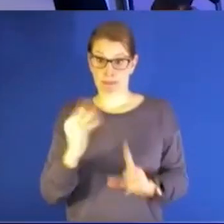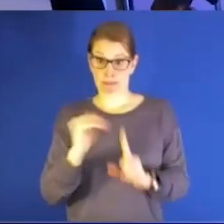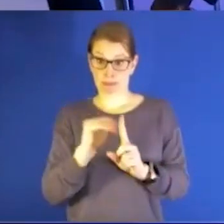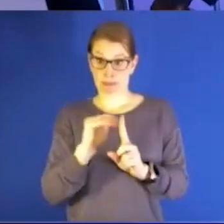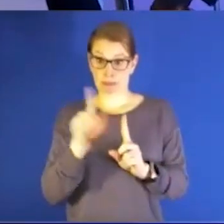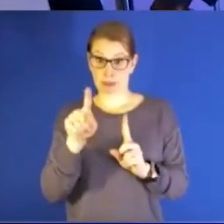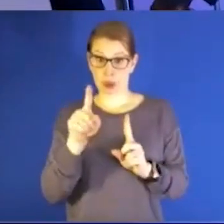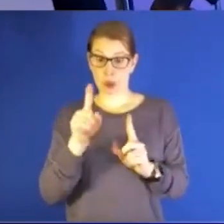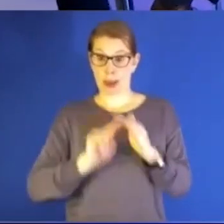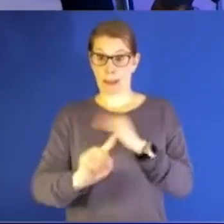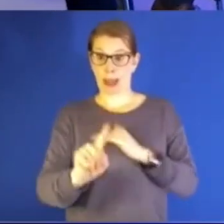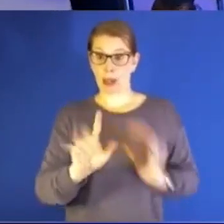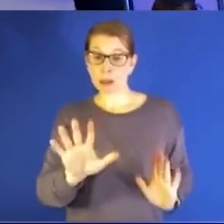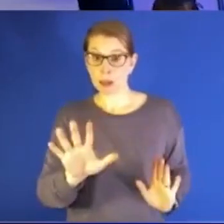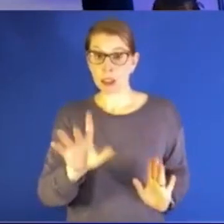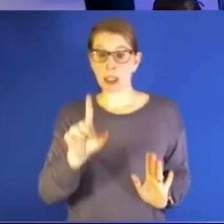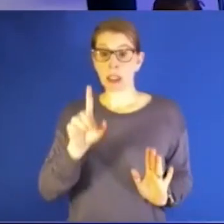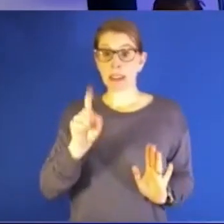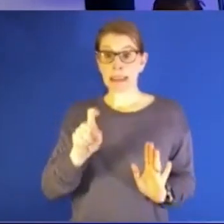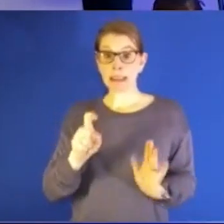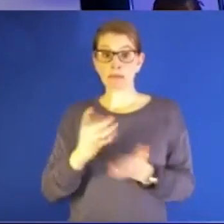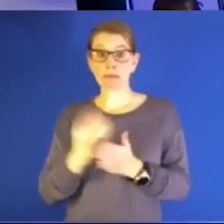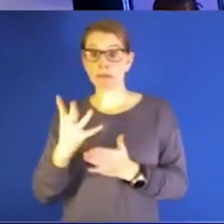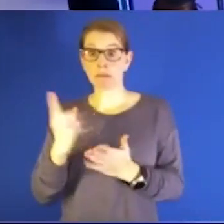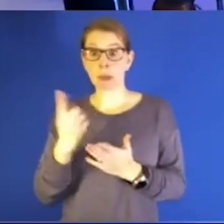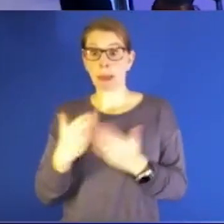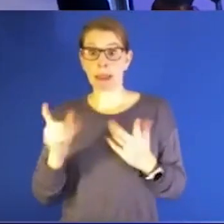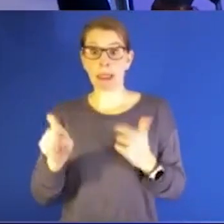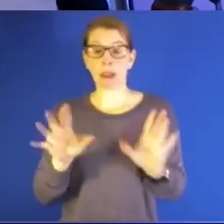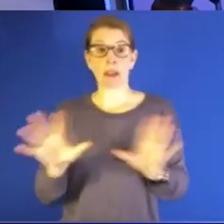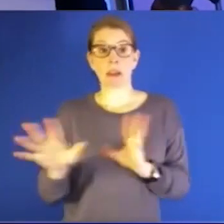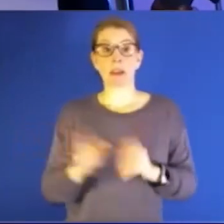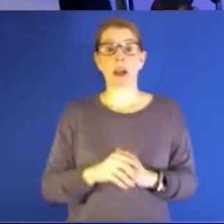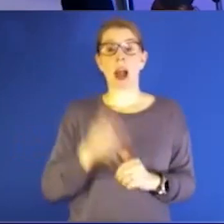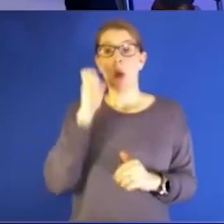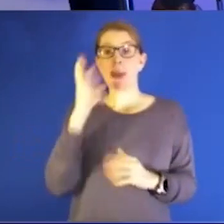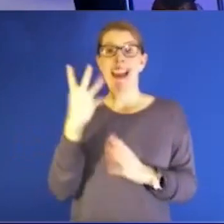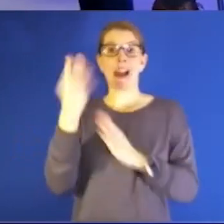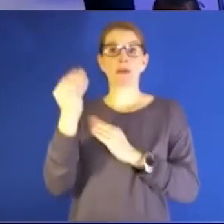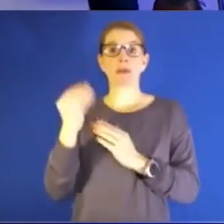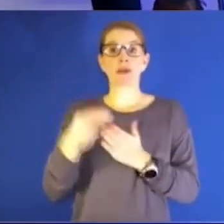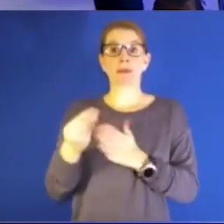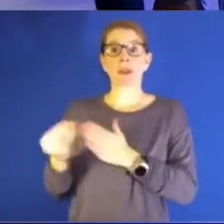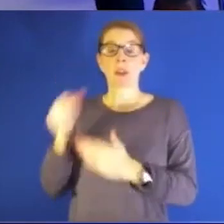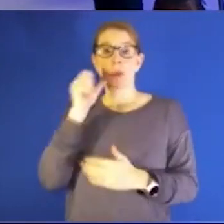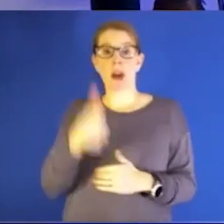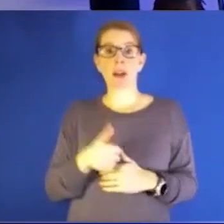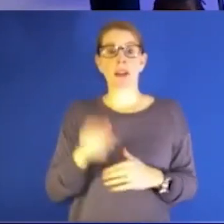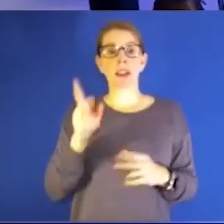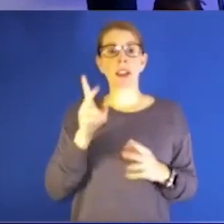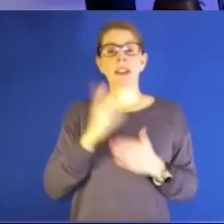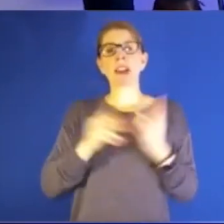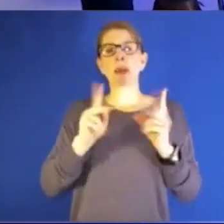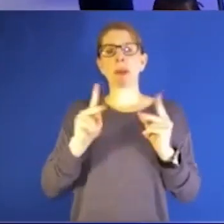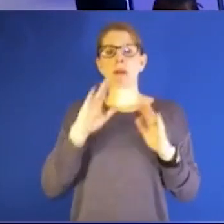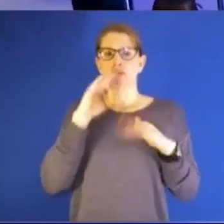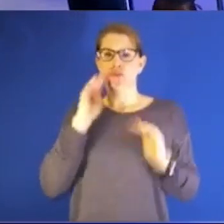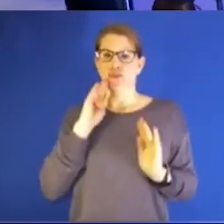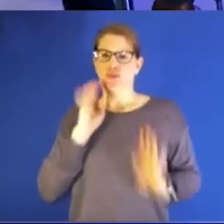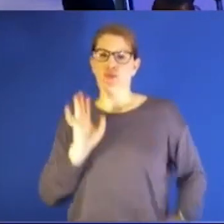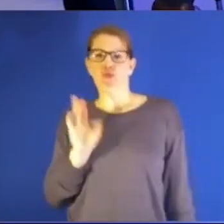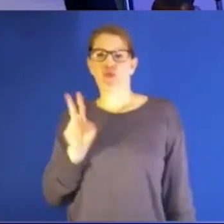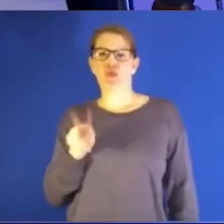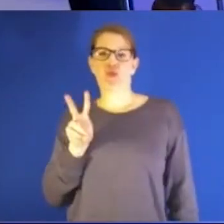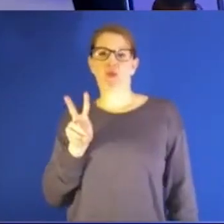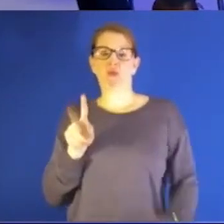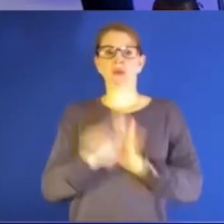That was helpful. And you said you need to get on it. I'm so going to get on it. what I'll be out there tomorrow. do you guys? Some people kind of frown on celebrating Valentine's Day. Do you guys